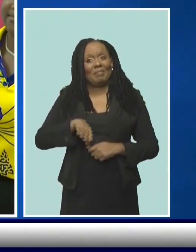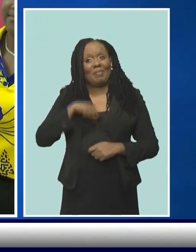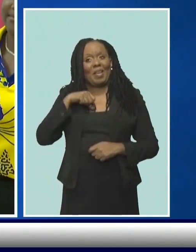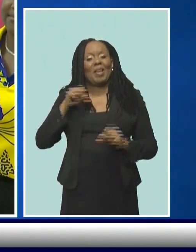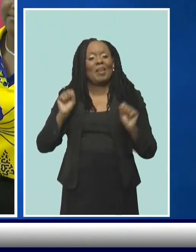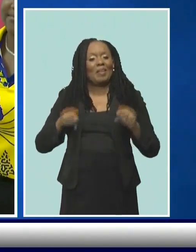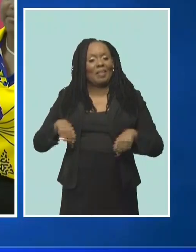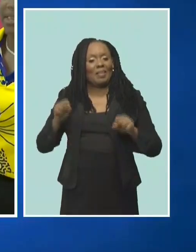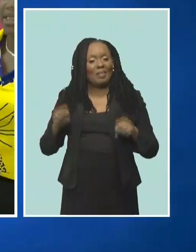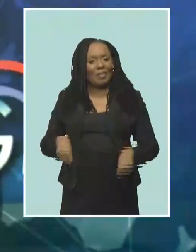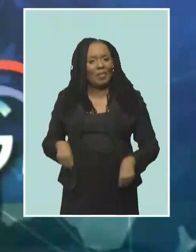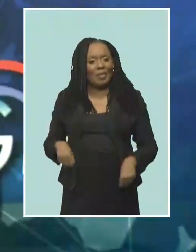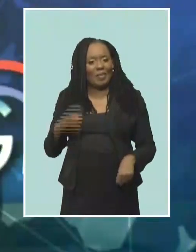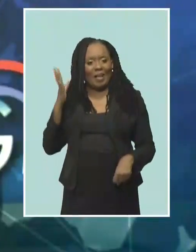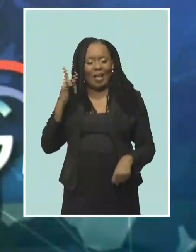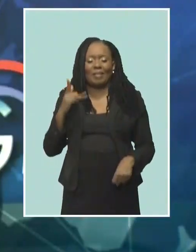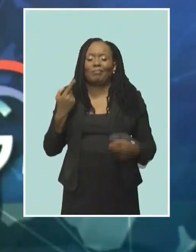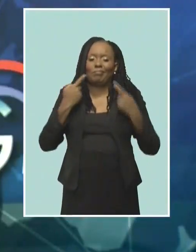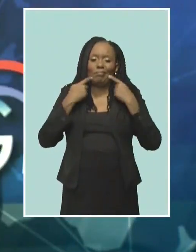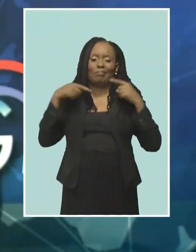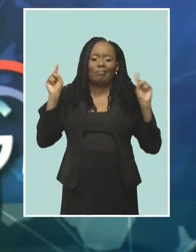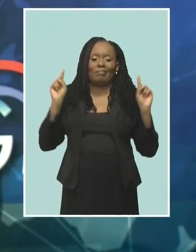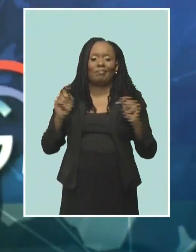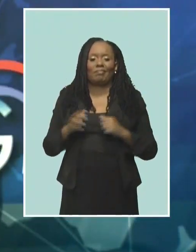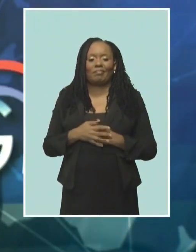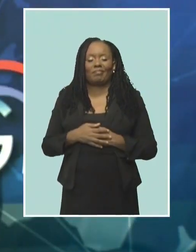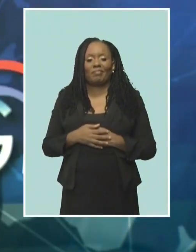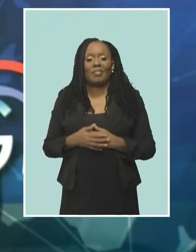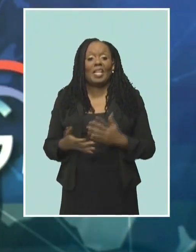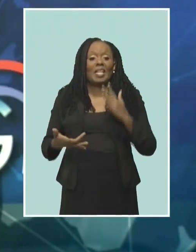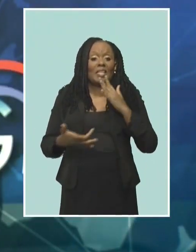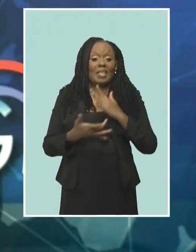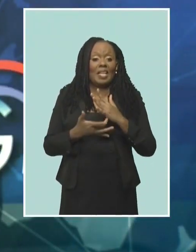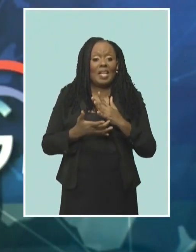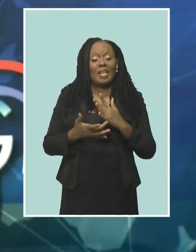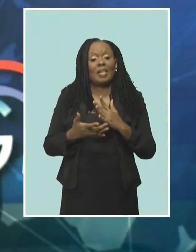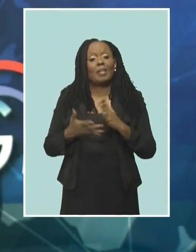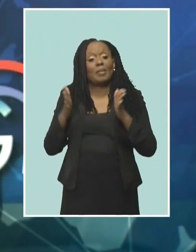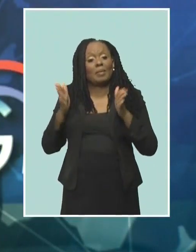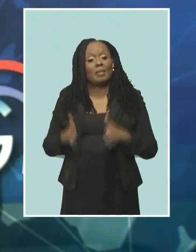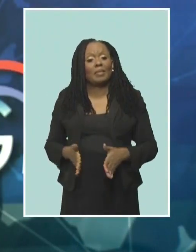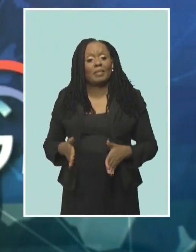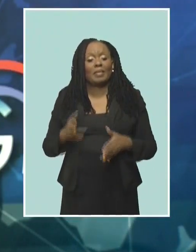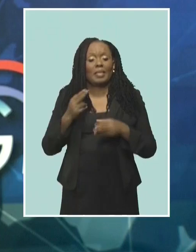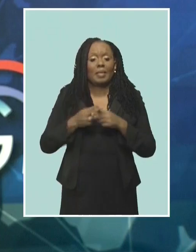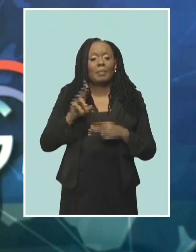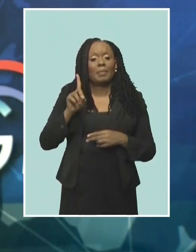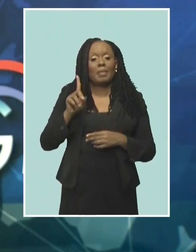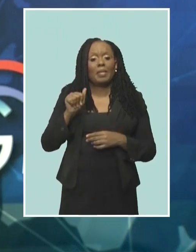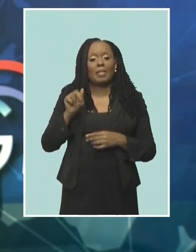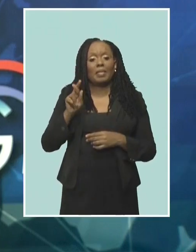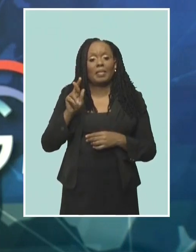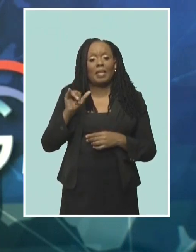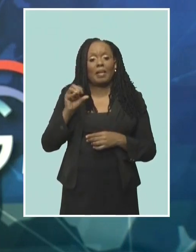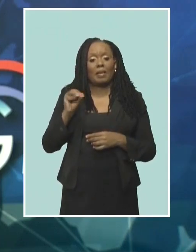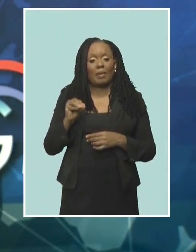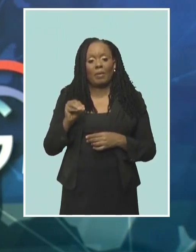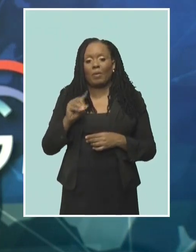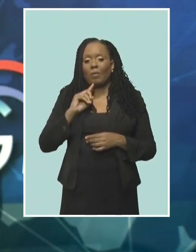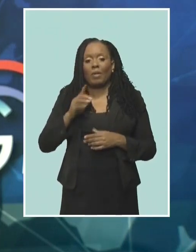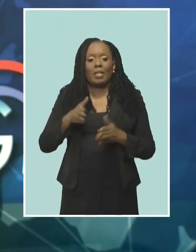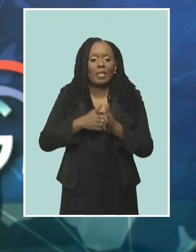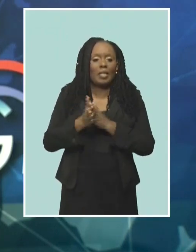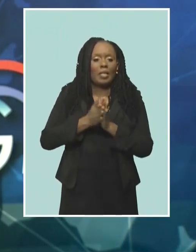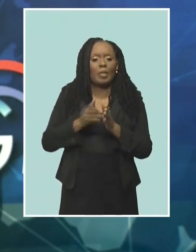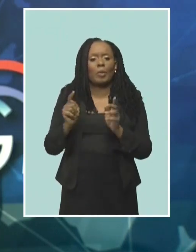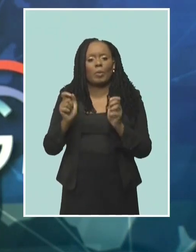with my achievements. And technical delegate Dario Walcott is upbeat about the team's chances of bringing back prizes given the